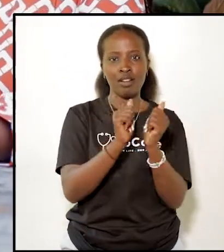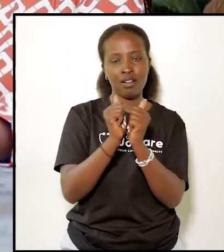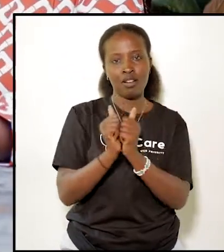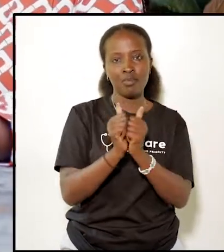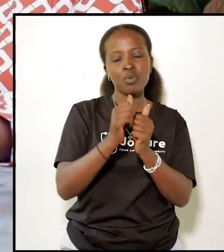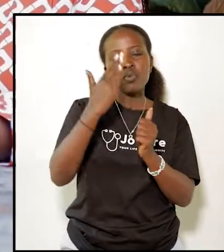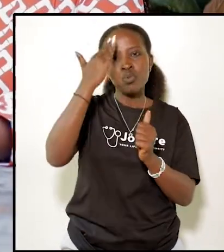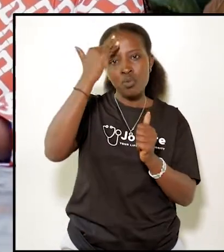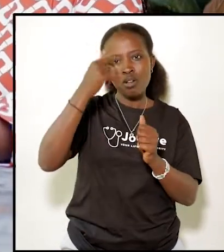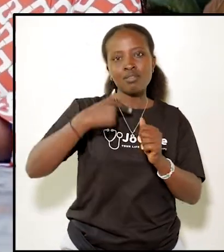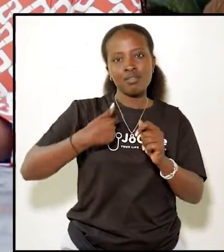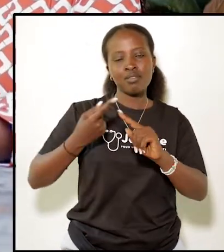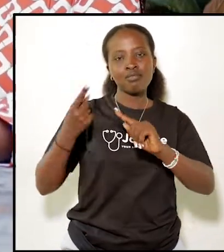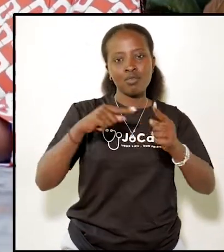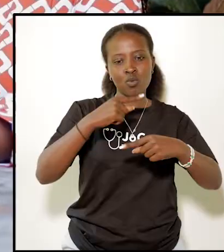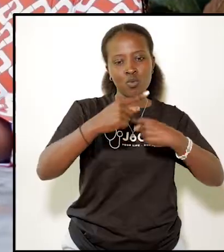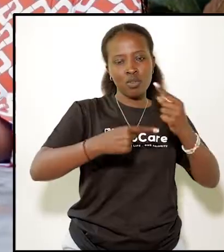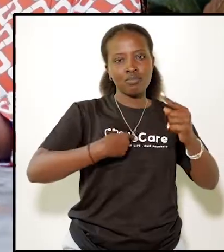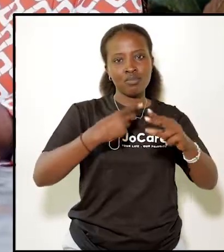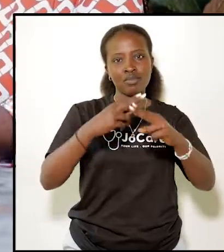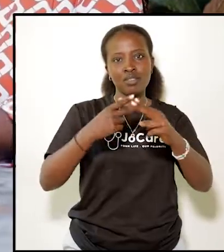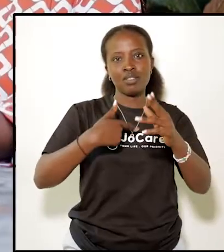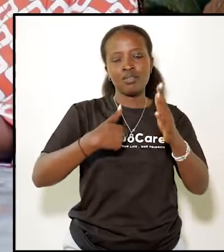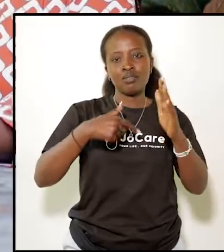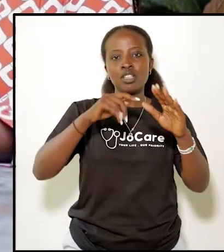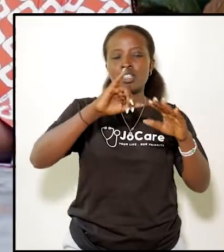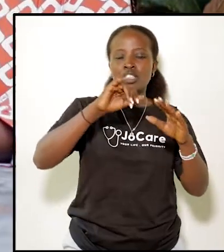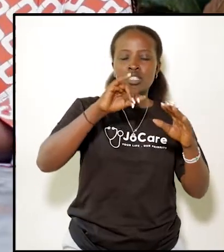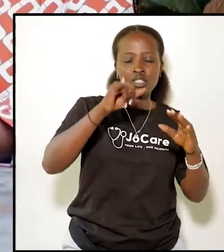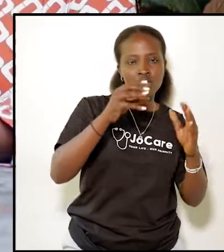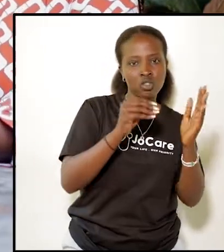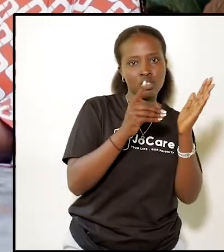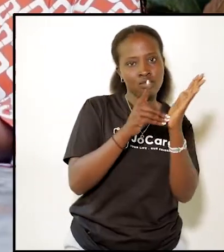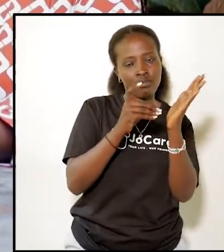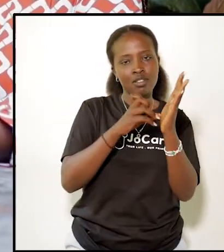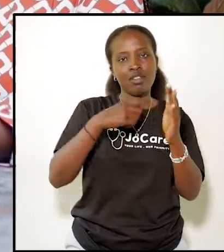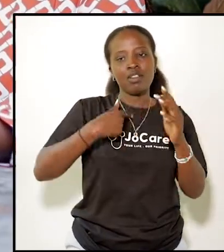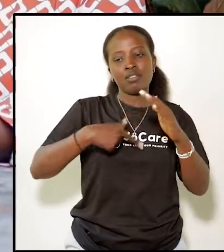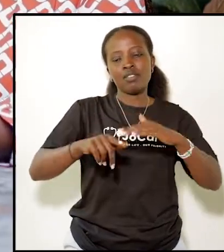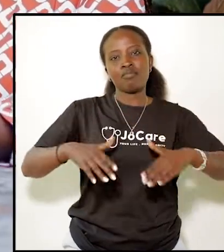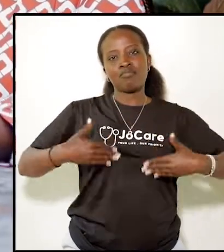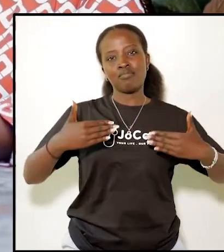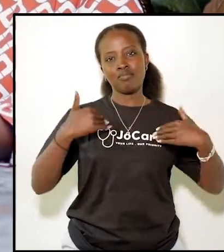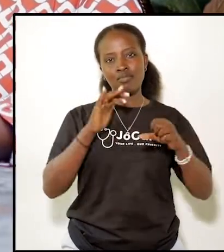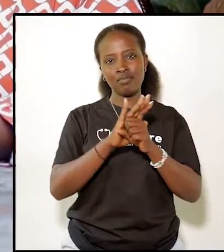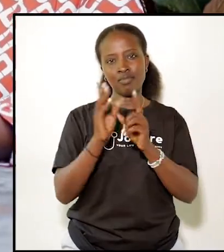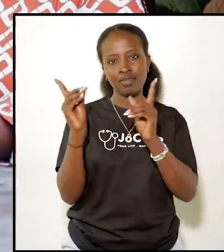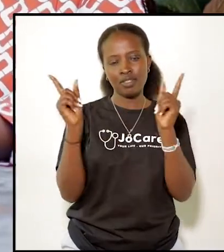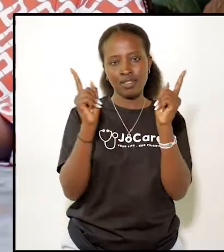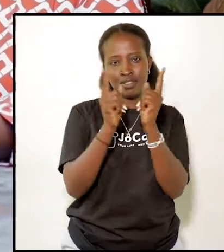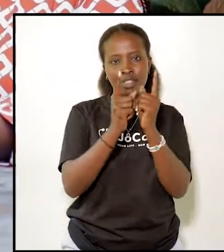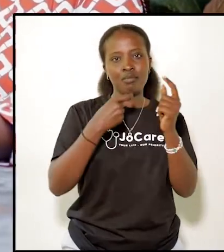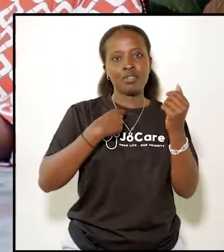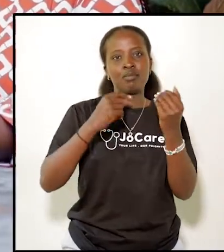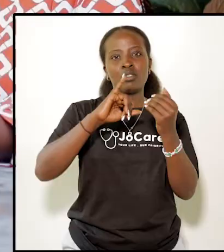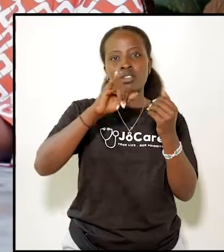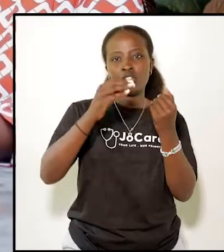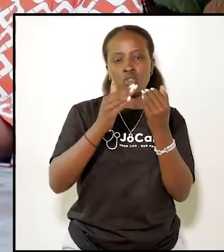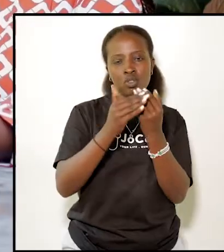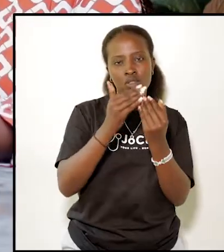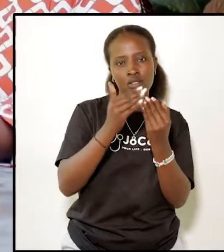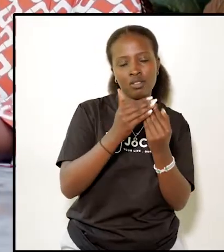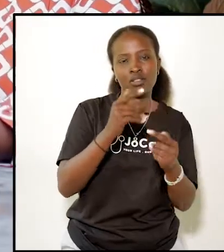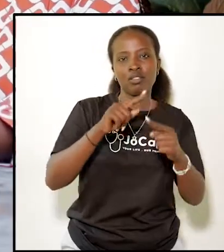classmates. So that's what I go by in most of the places. So I'm happy to be hosted here at JoCare as